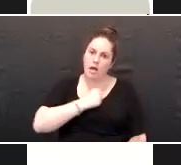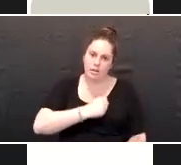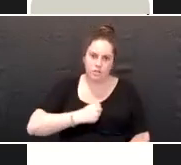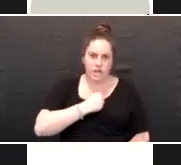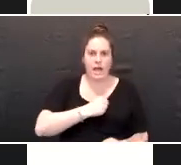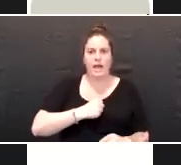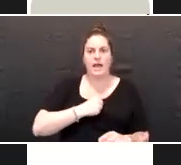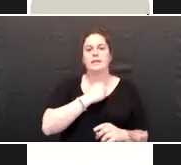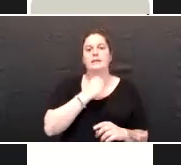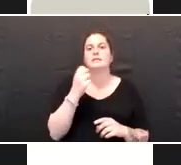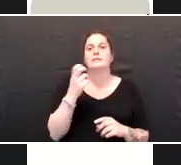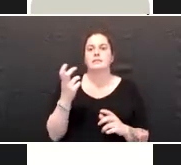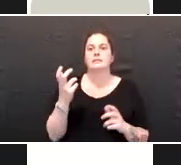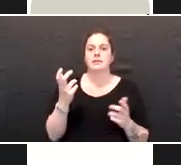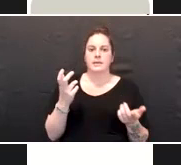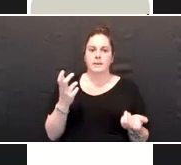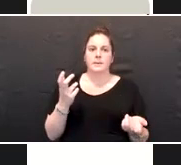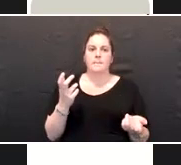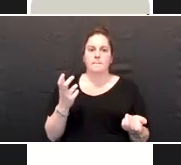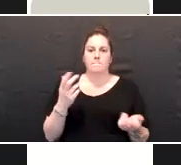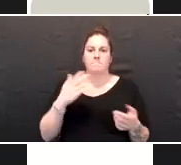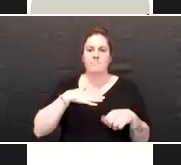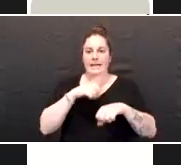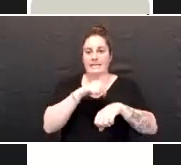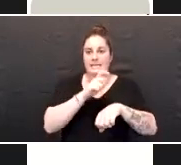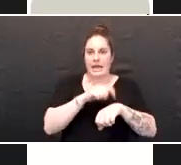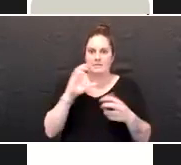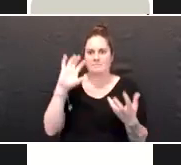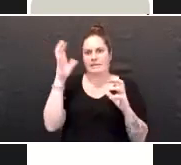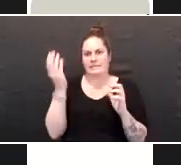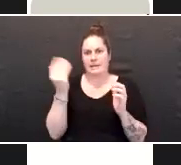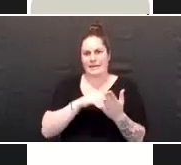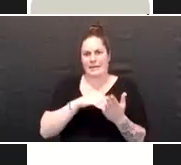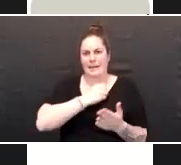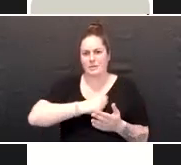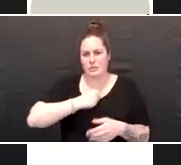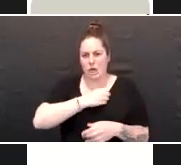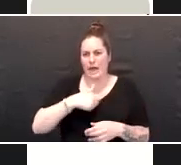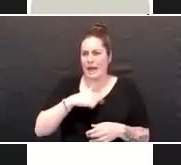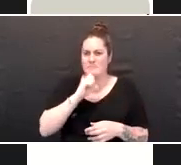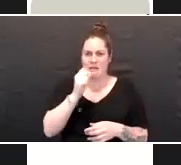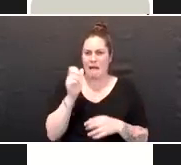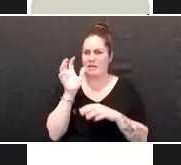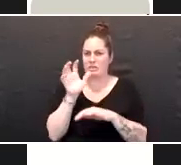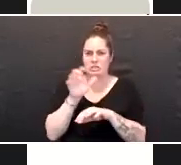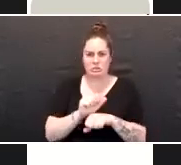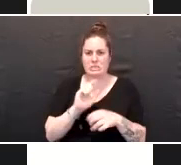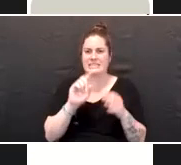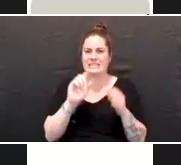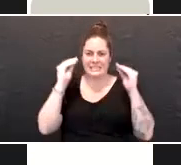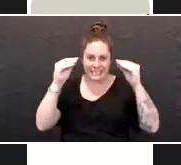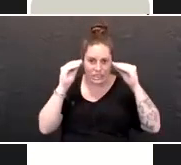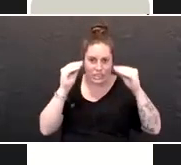my um, times mixed up again. I'm not used to teaching a 5:30 in the evening